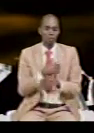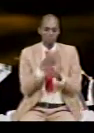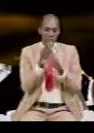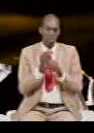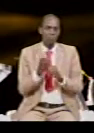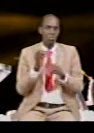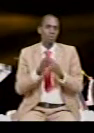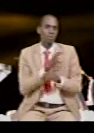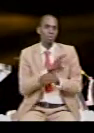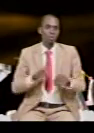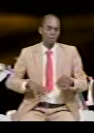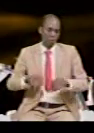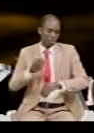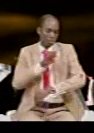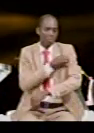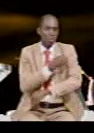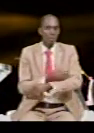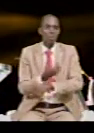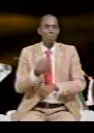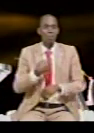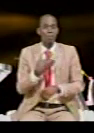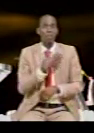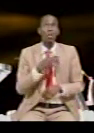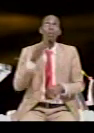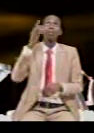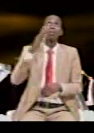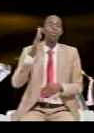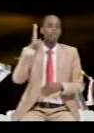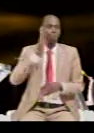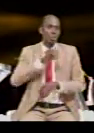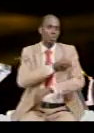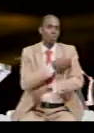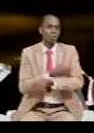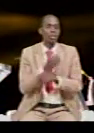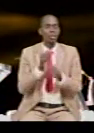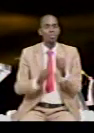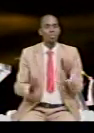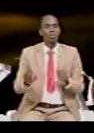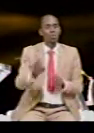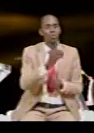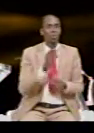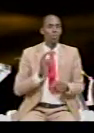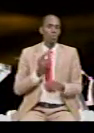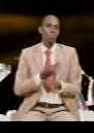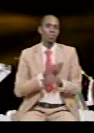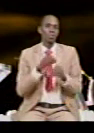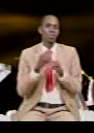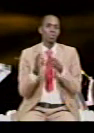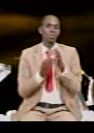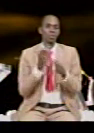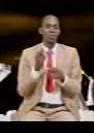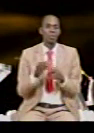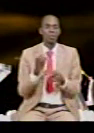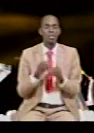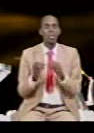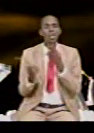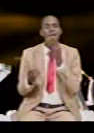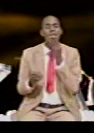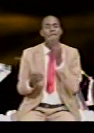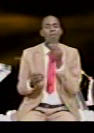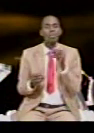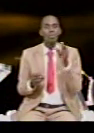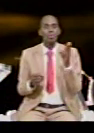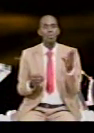me. God will strengthen every one of us in Jesus' name. In Hebrews chapter 2,